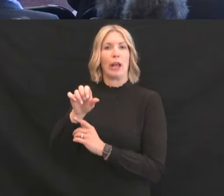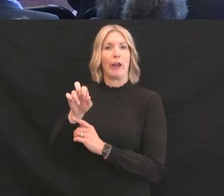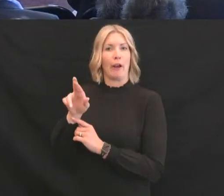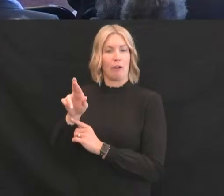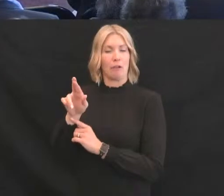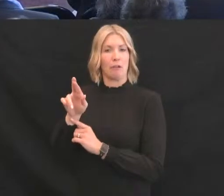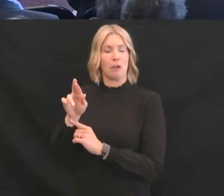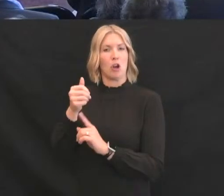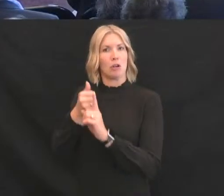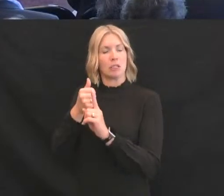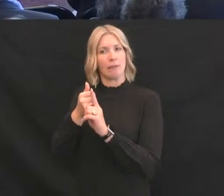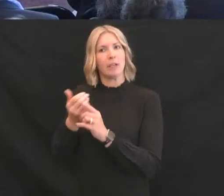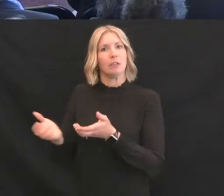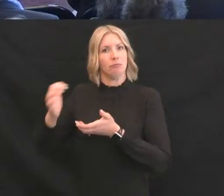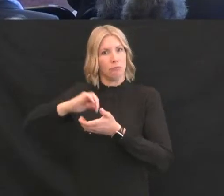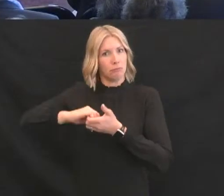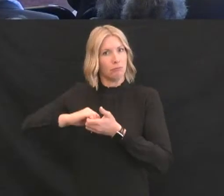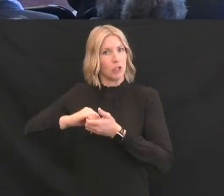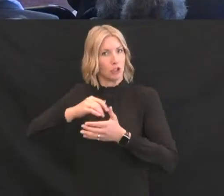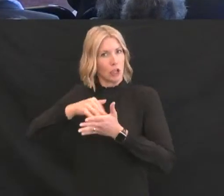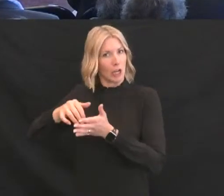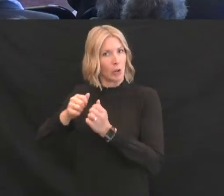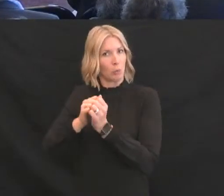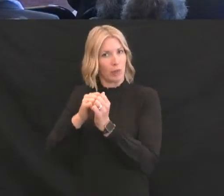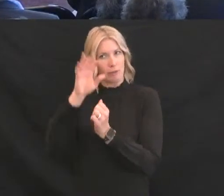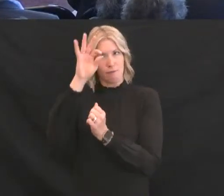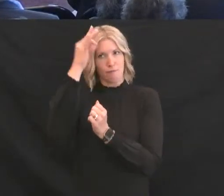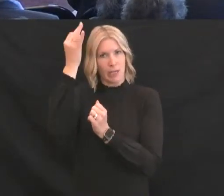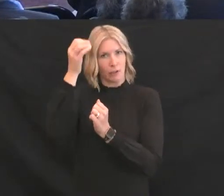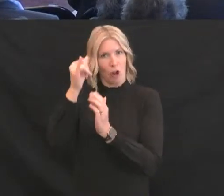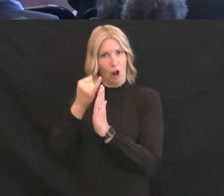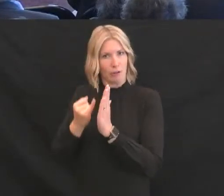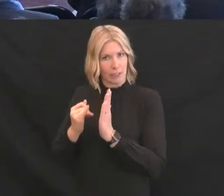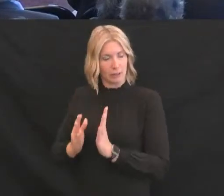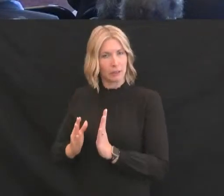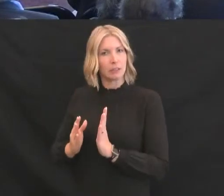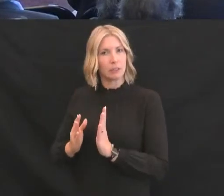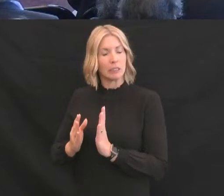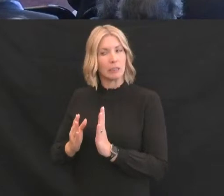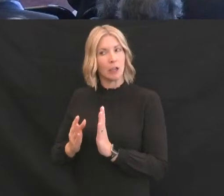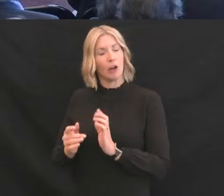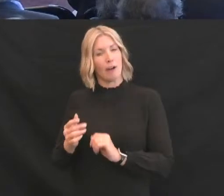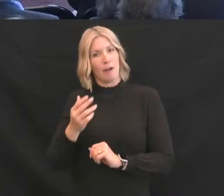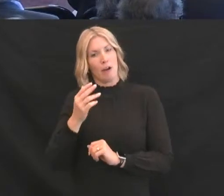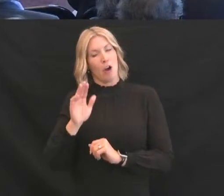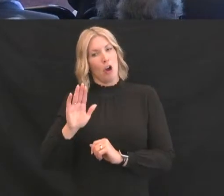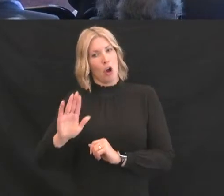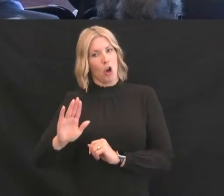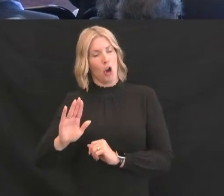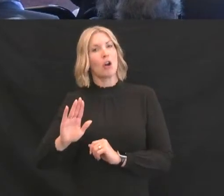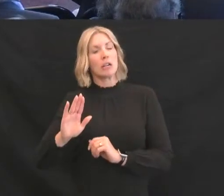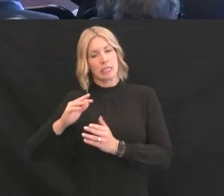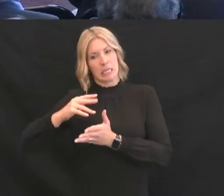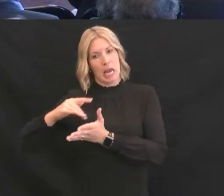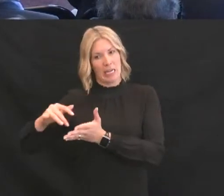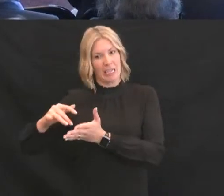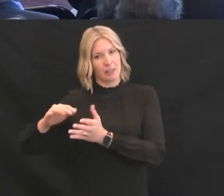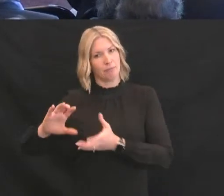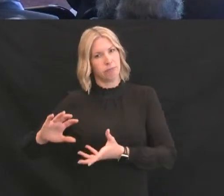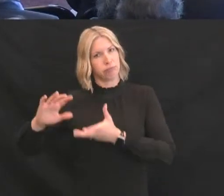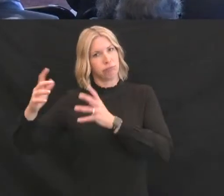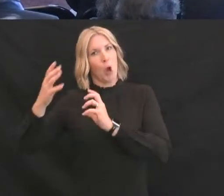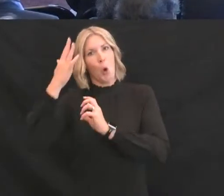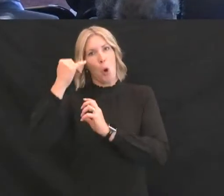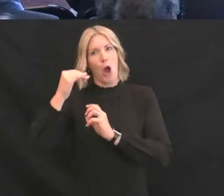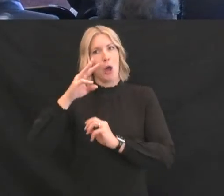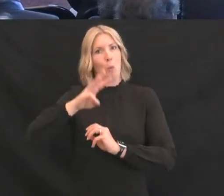Granjaget. Despite her studies being interrupted during World War II, Ms. Furlong graduated from the Juilliard